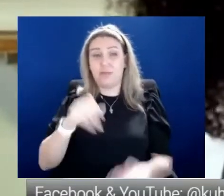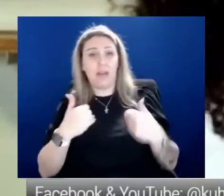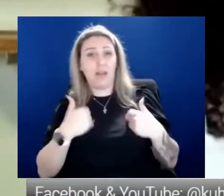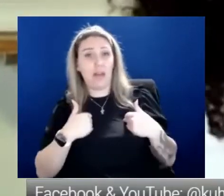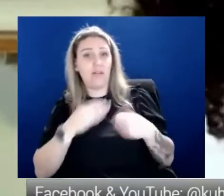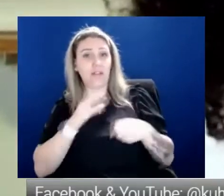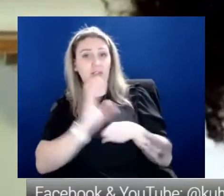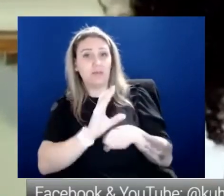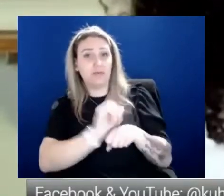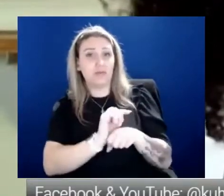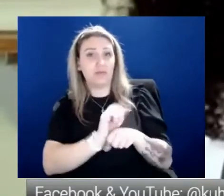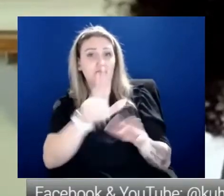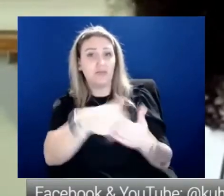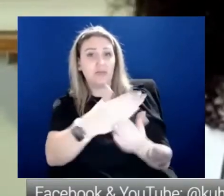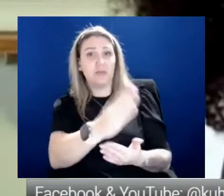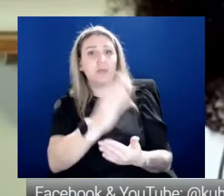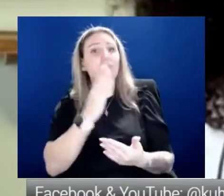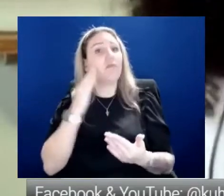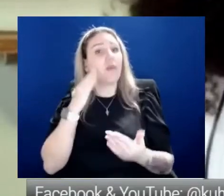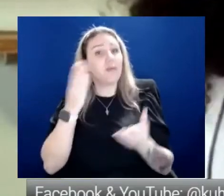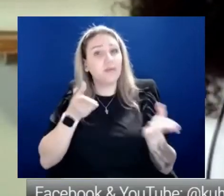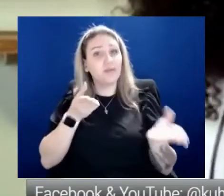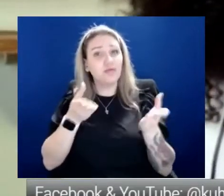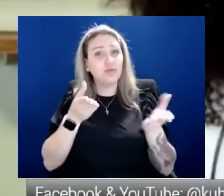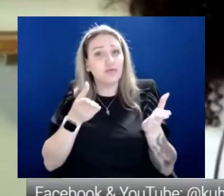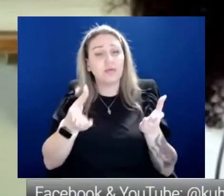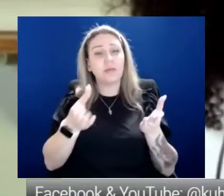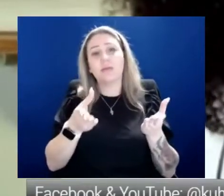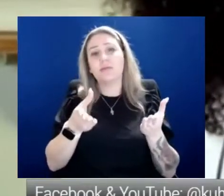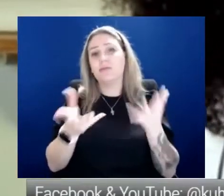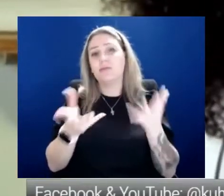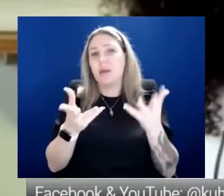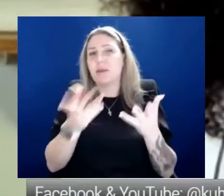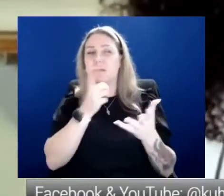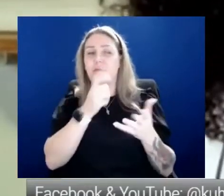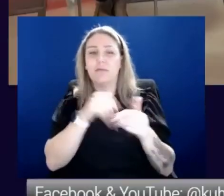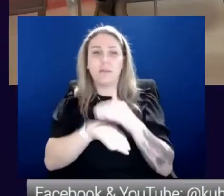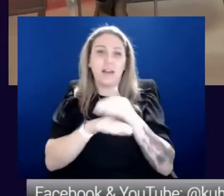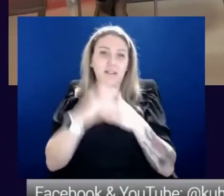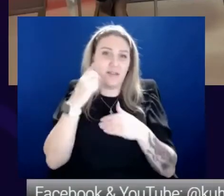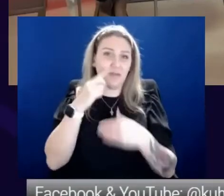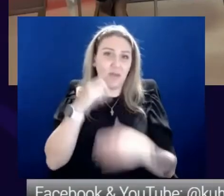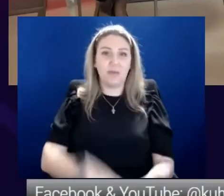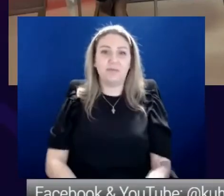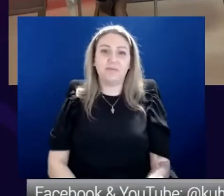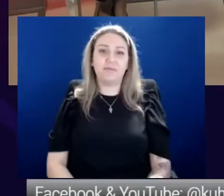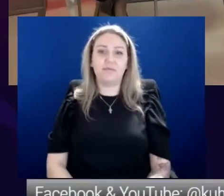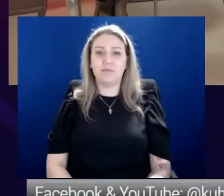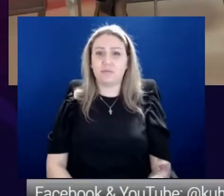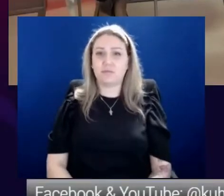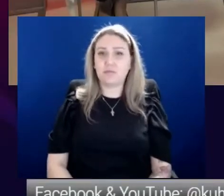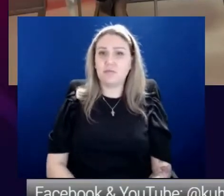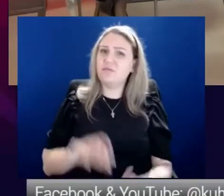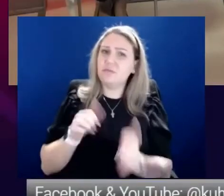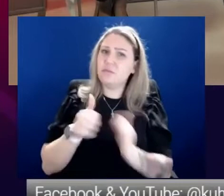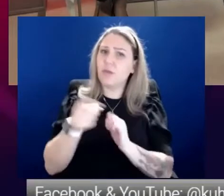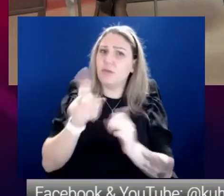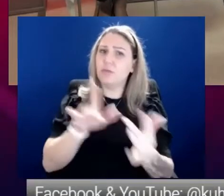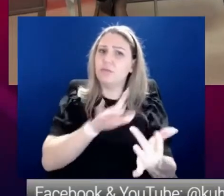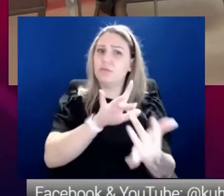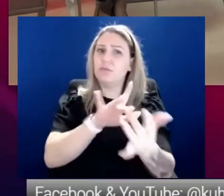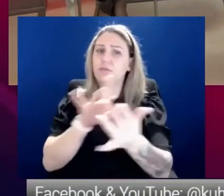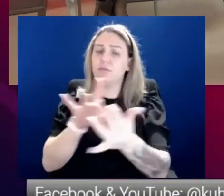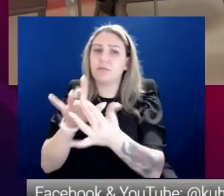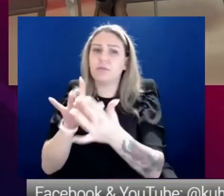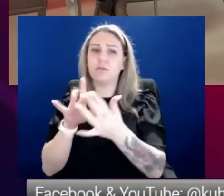home and serve them in a capacity that maybe they would not have access to. How are you reaching out to those